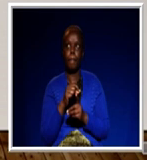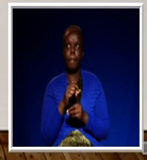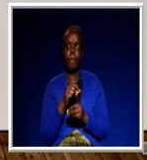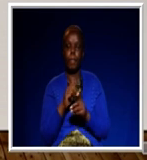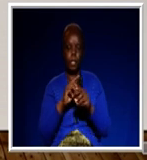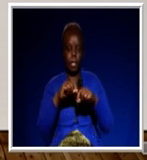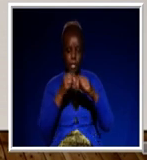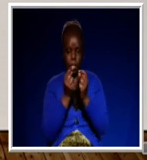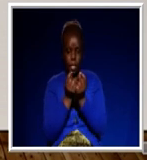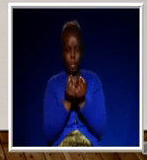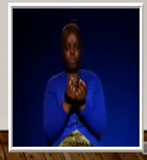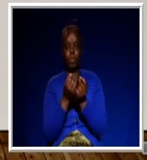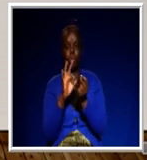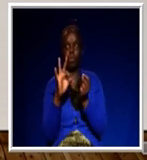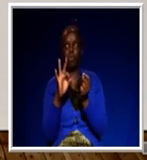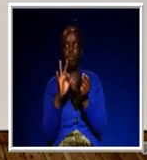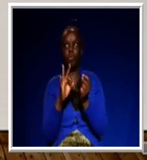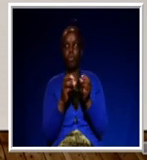the types of